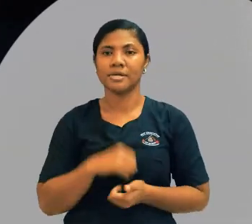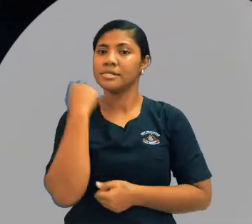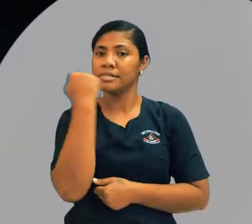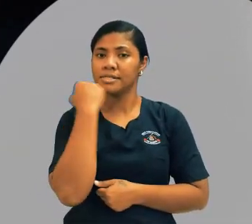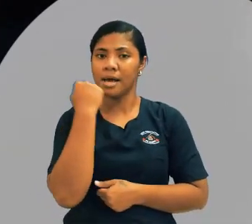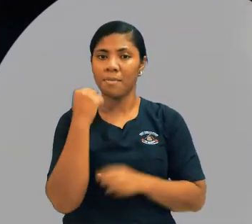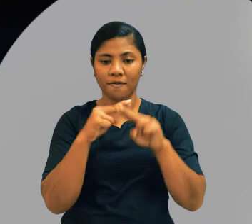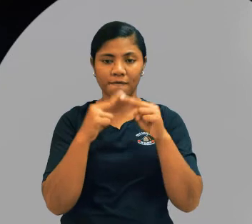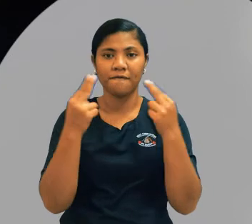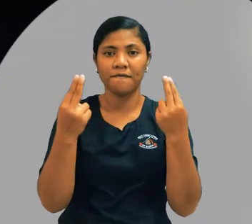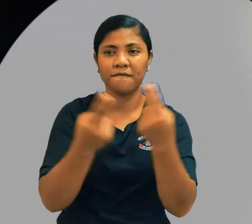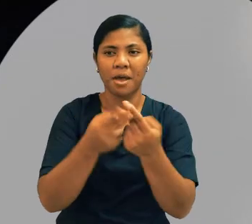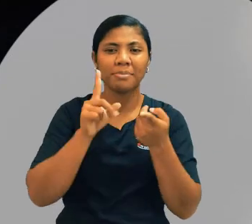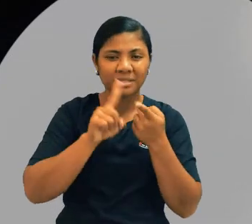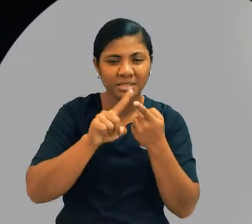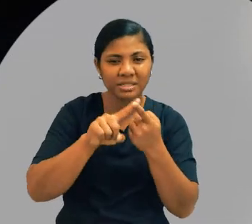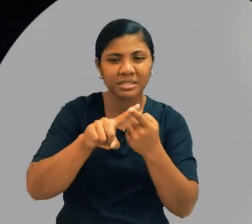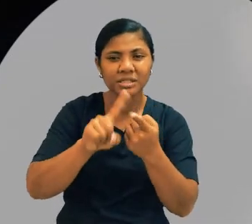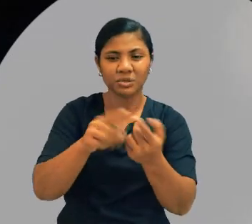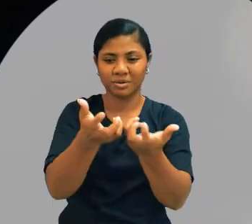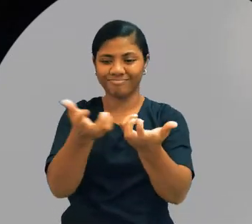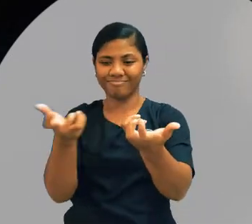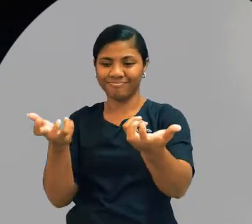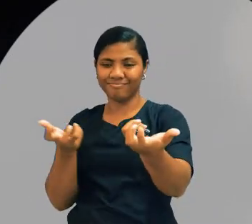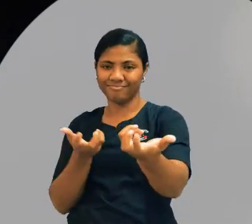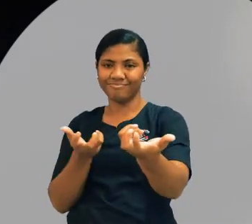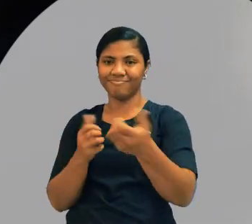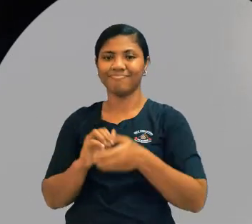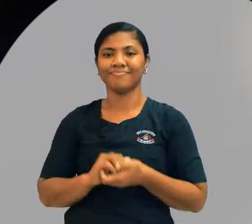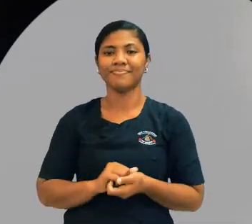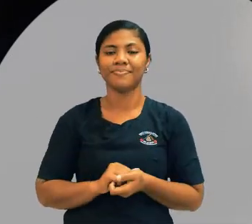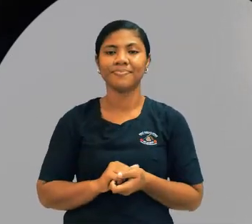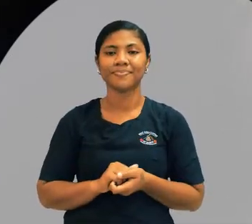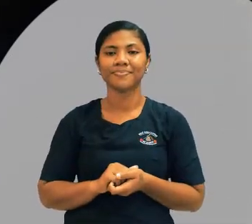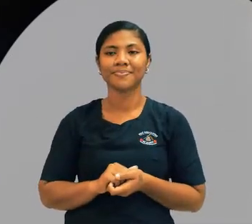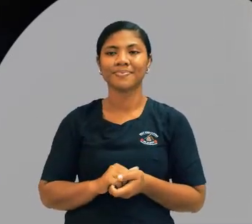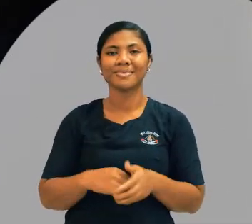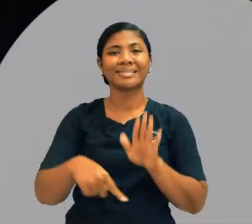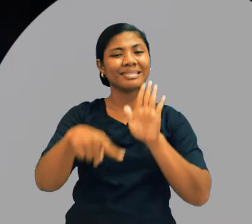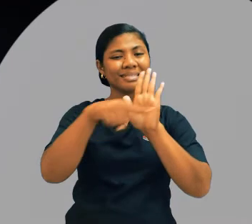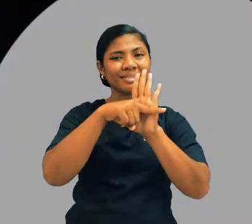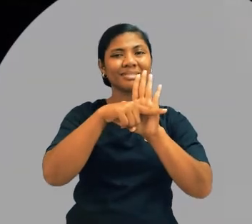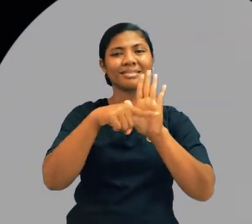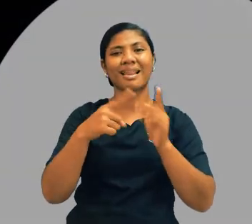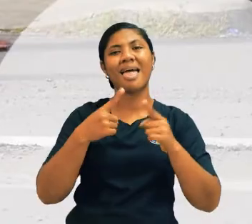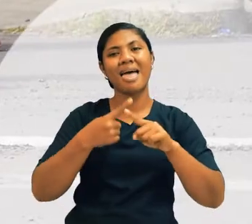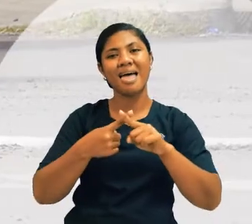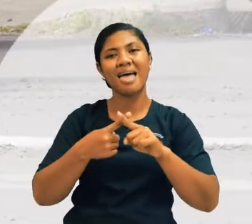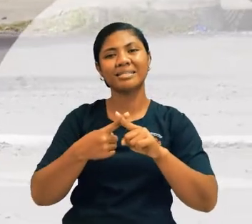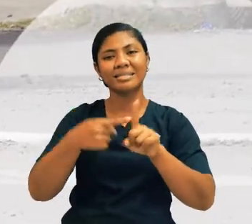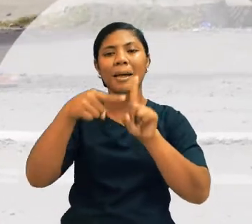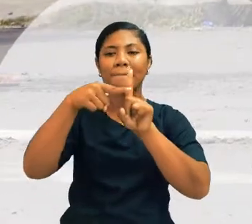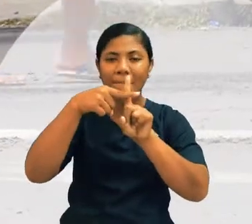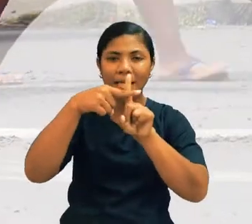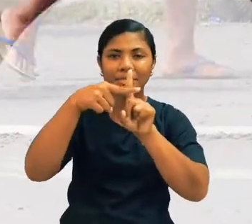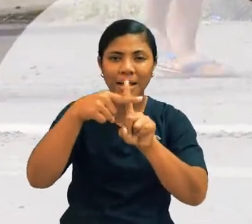to not to tell them because it's a negative thing. They won't like it. They don't want to know. As the world